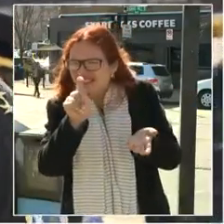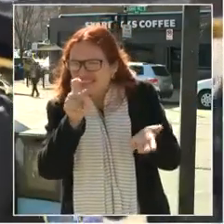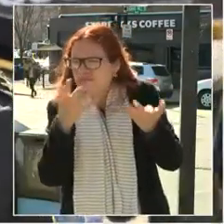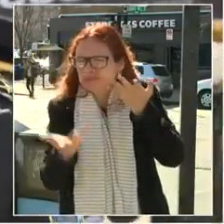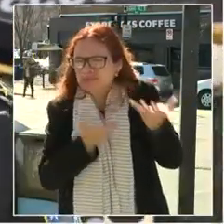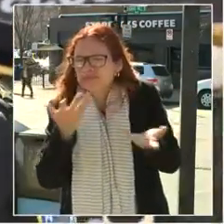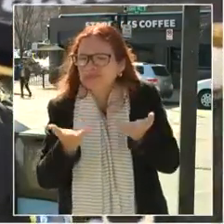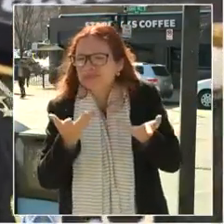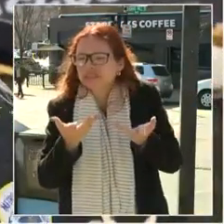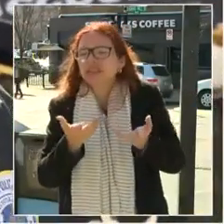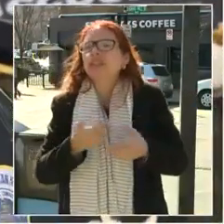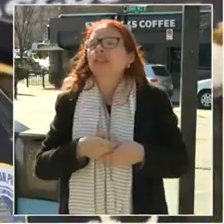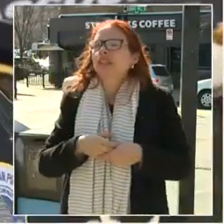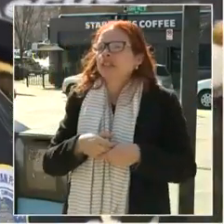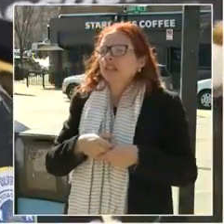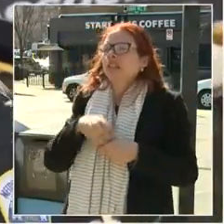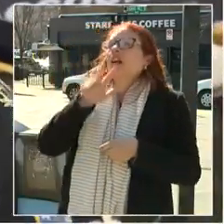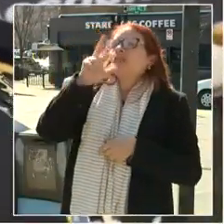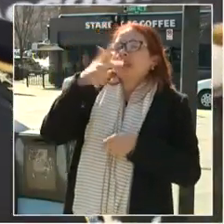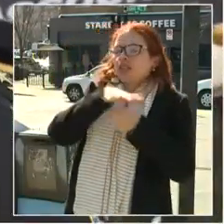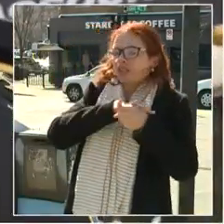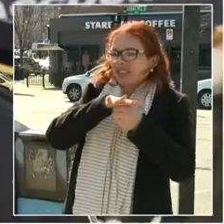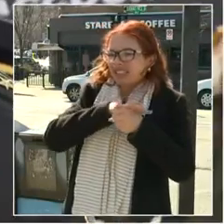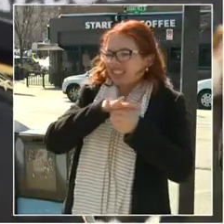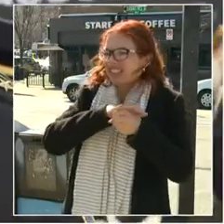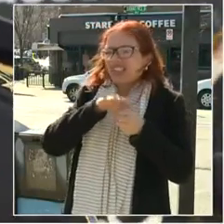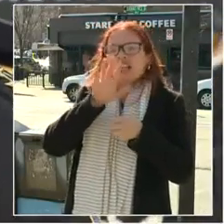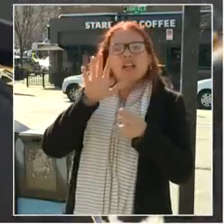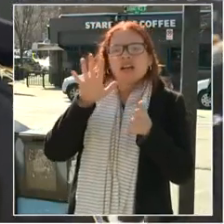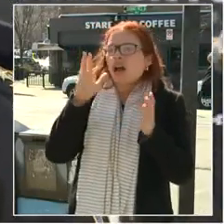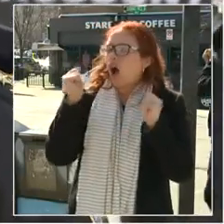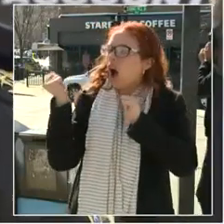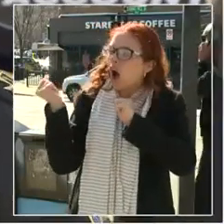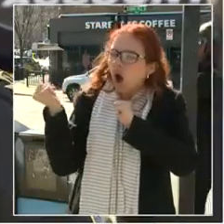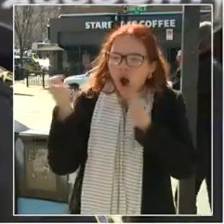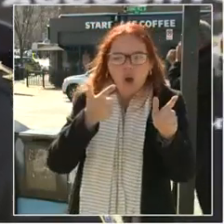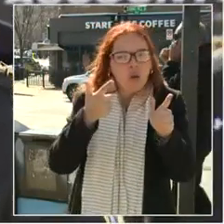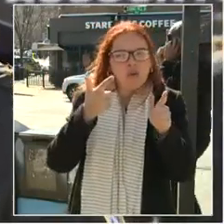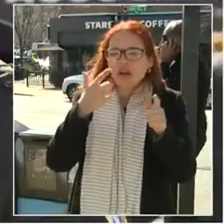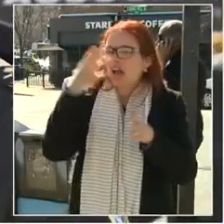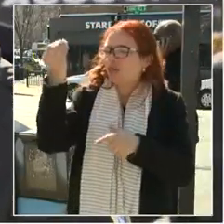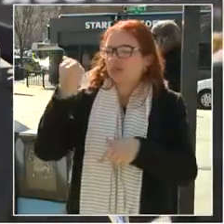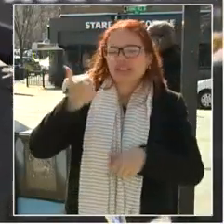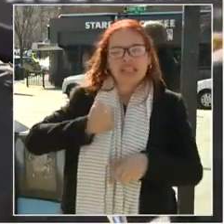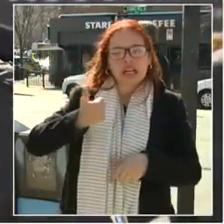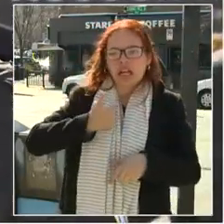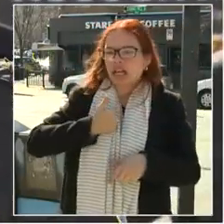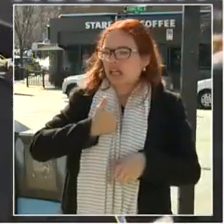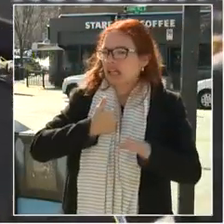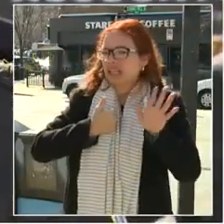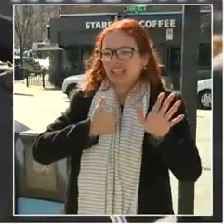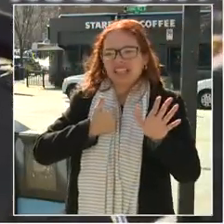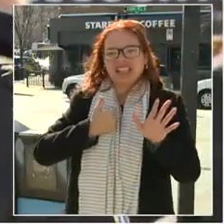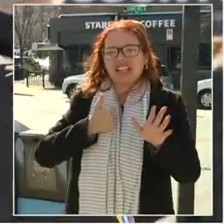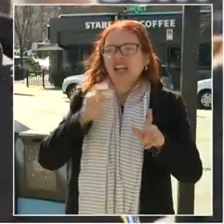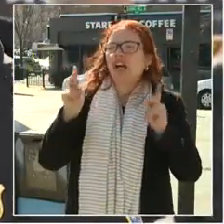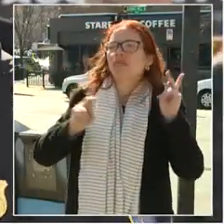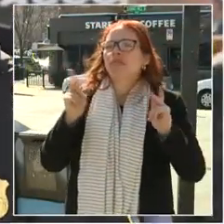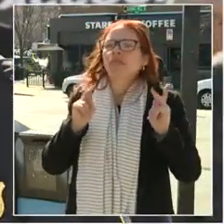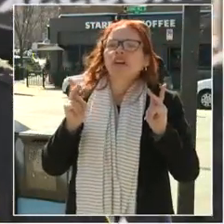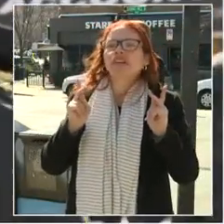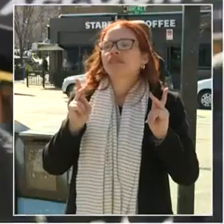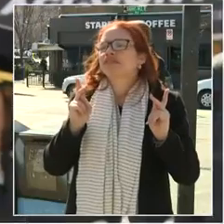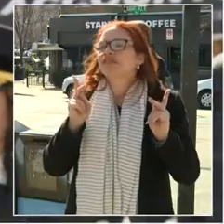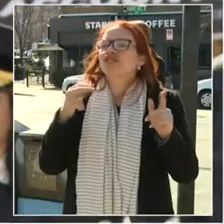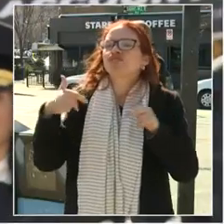the 3rd district. These were all local people. There were no out-of-town gangs or anything. People who kind of wander around the community